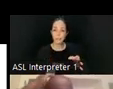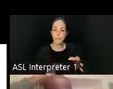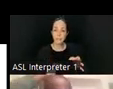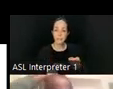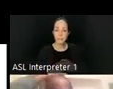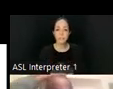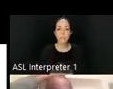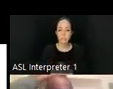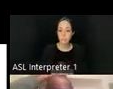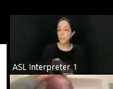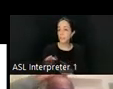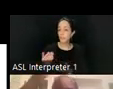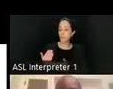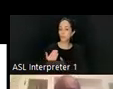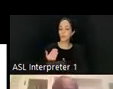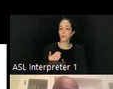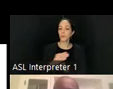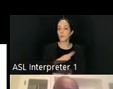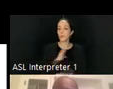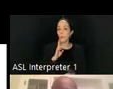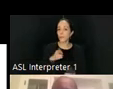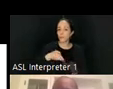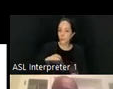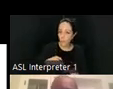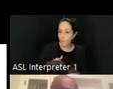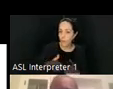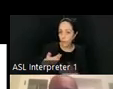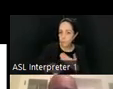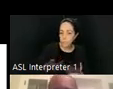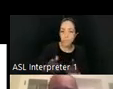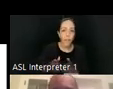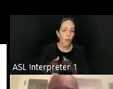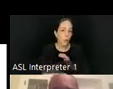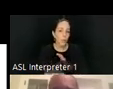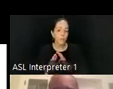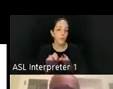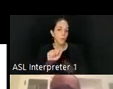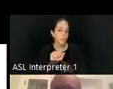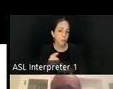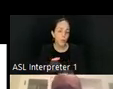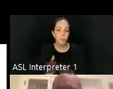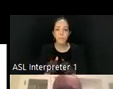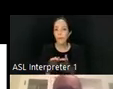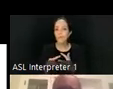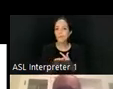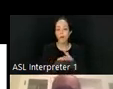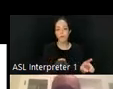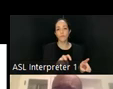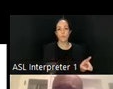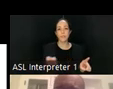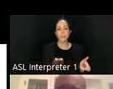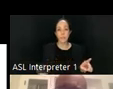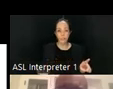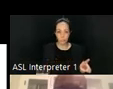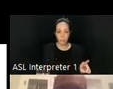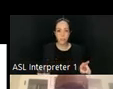should new board like being able to review cases and kind of start in a process like and kind of like have a transition phase for when CRC, when the